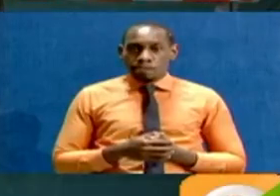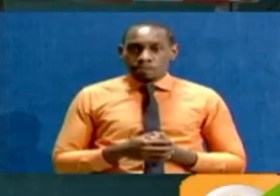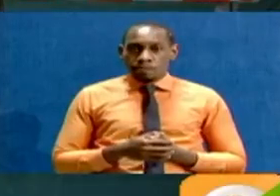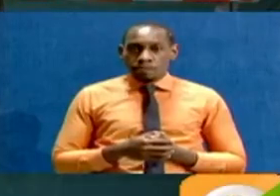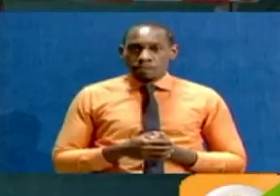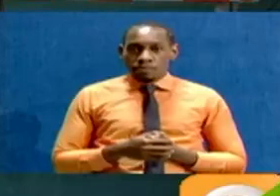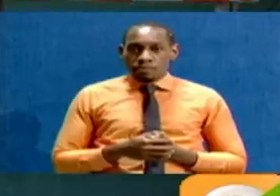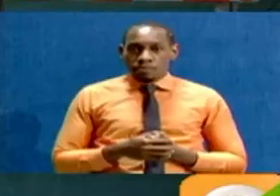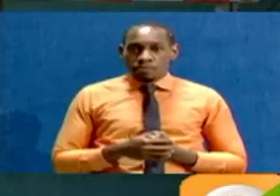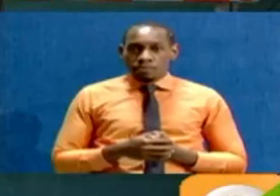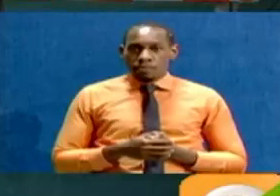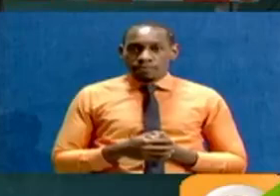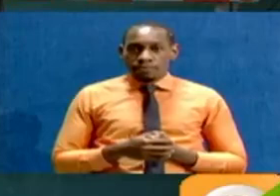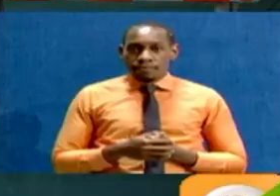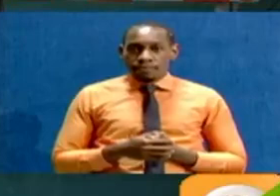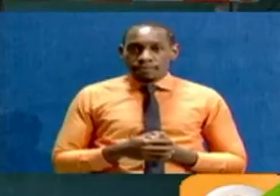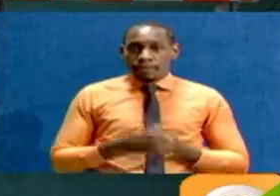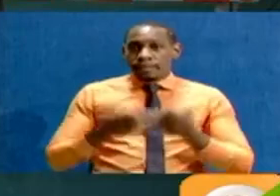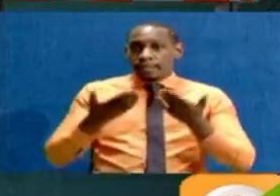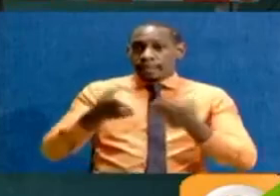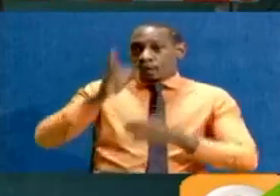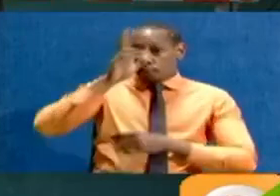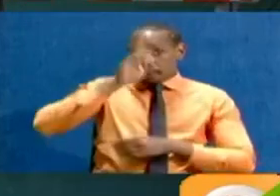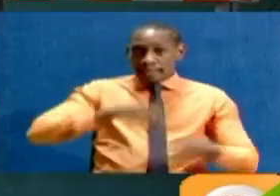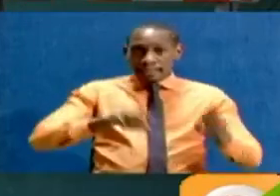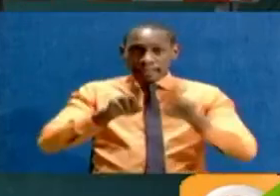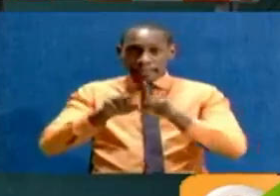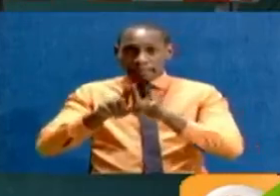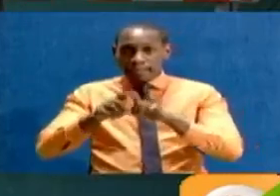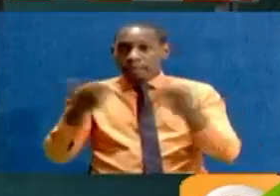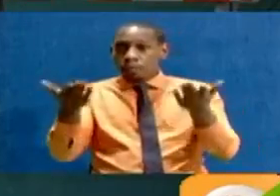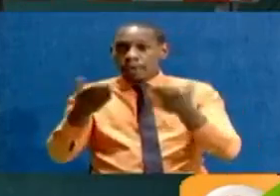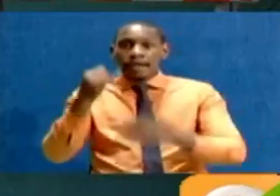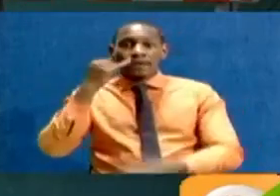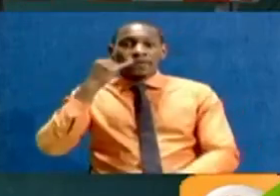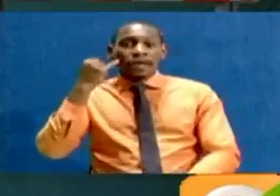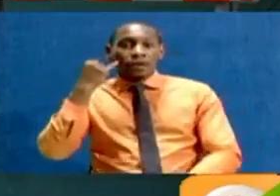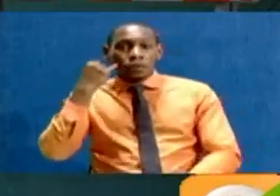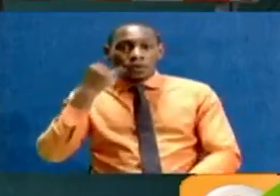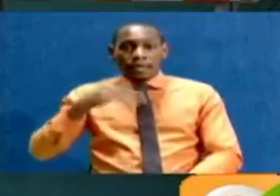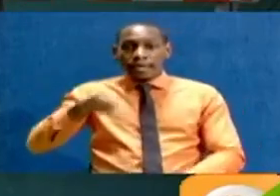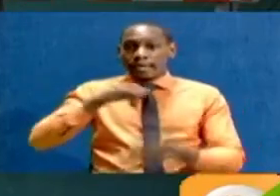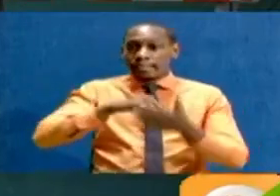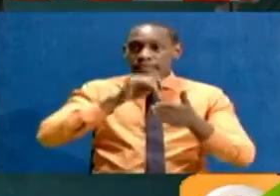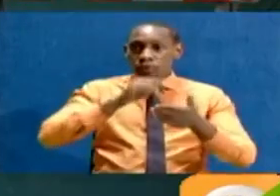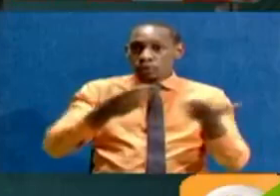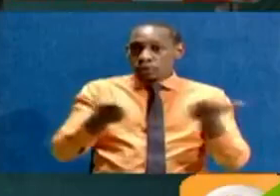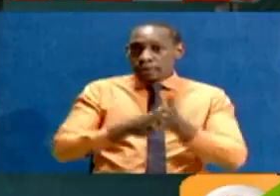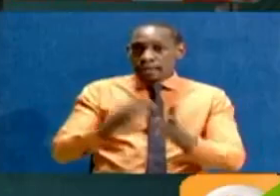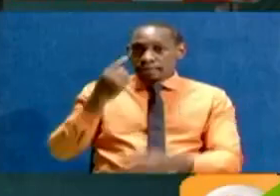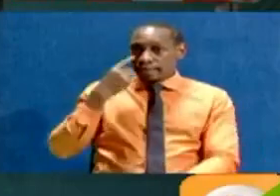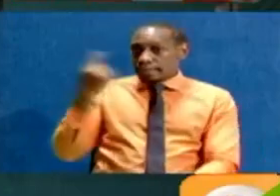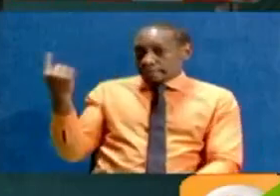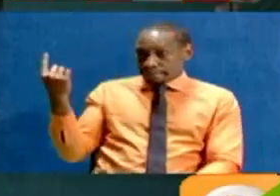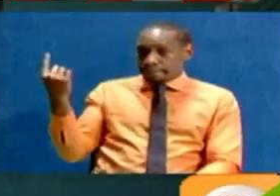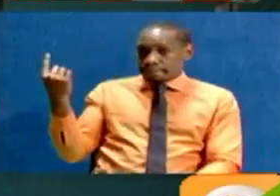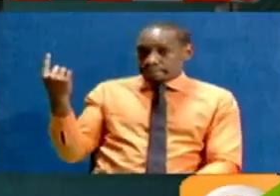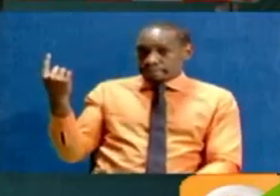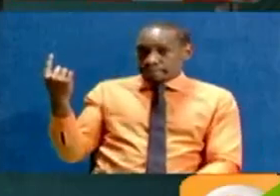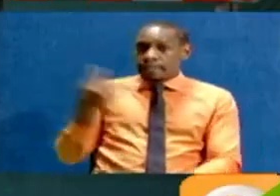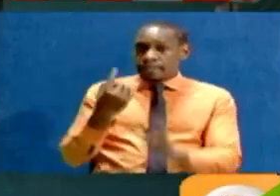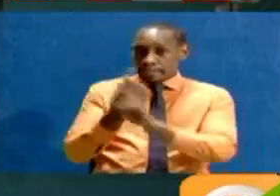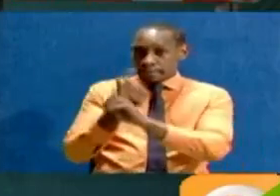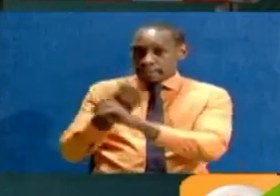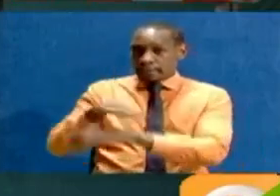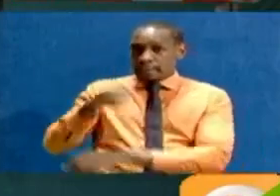the Embu Kanyonyo Road. Now, police will also be present in Nakuru in areas including Maimahio towards Nairobi,